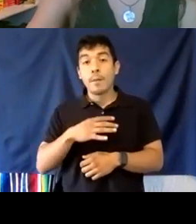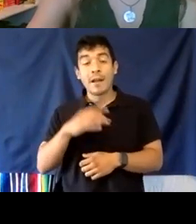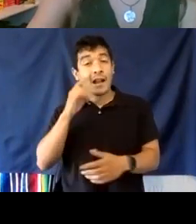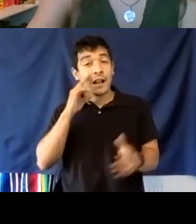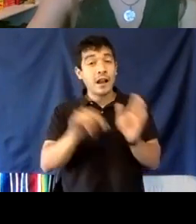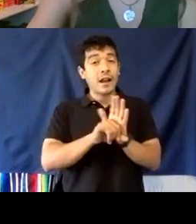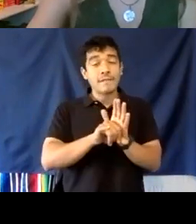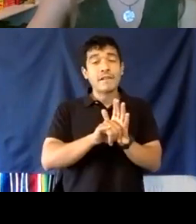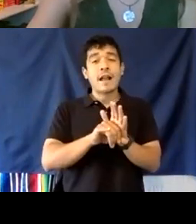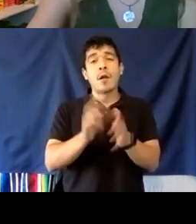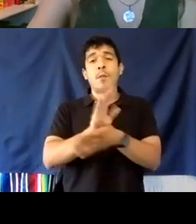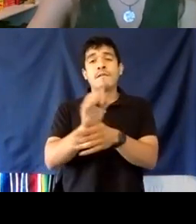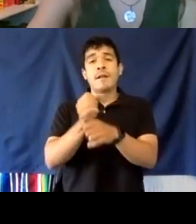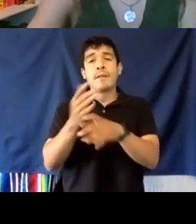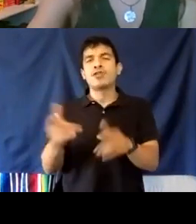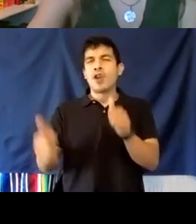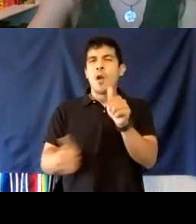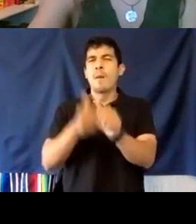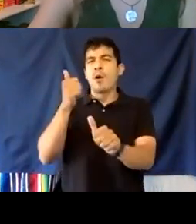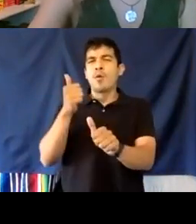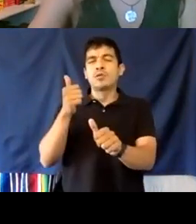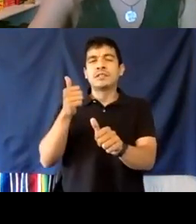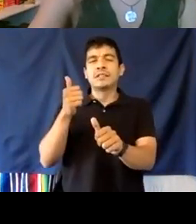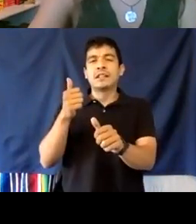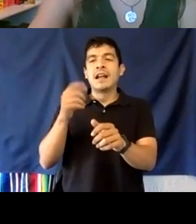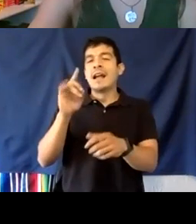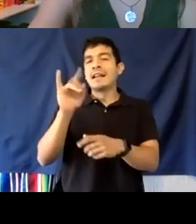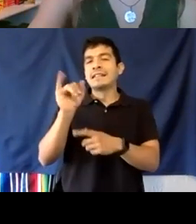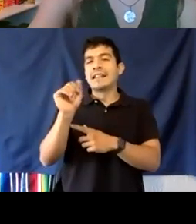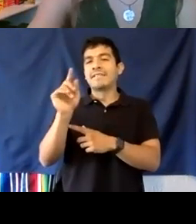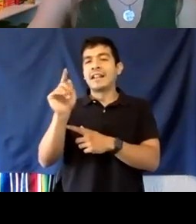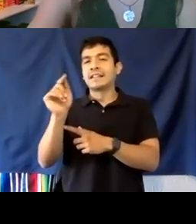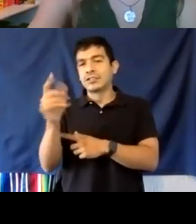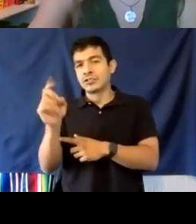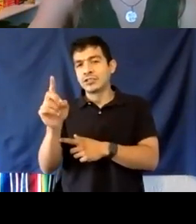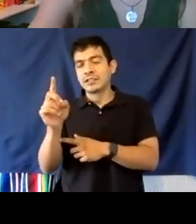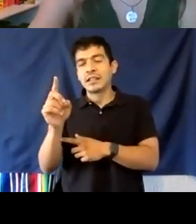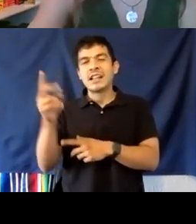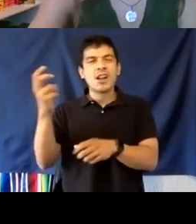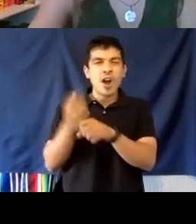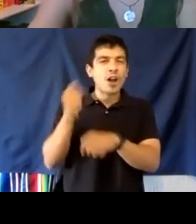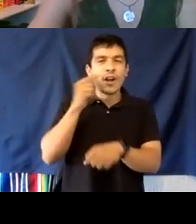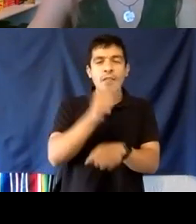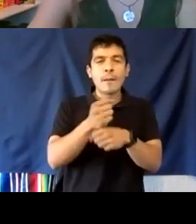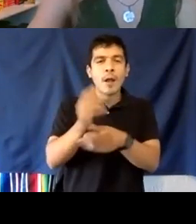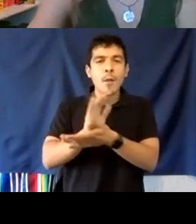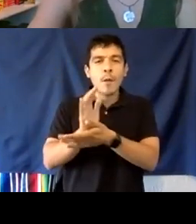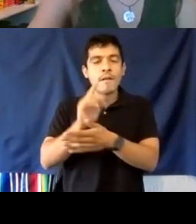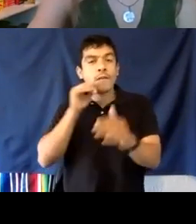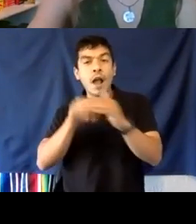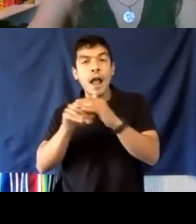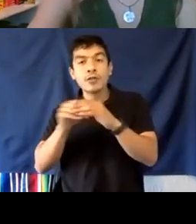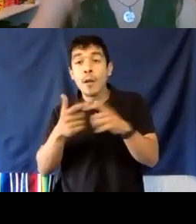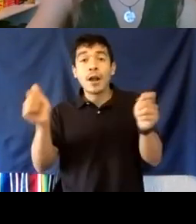filmmakers are the most economically disadvantaged across the board in terms of film income, revenue, and access to bigger money from